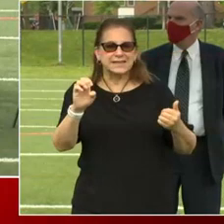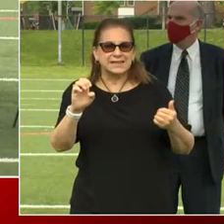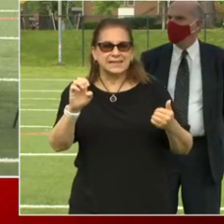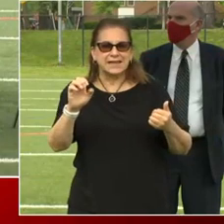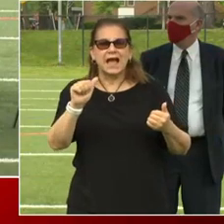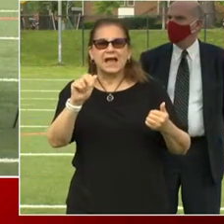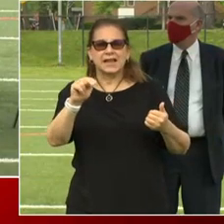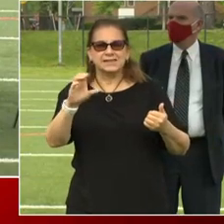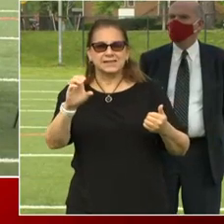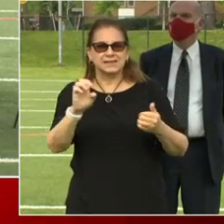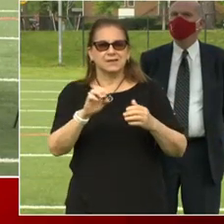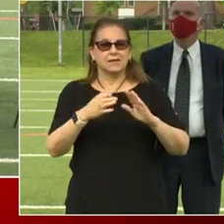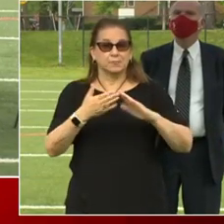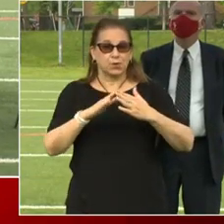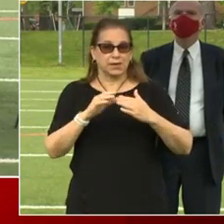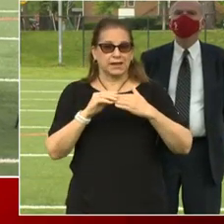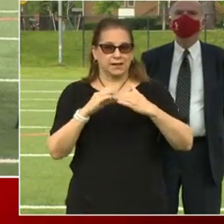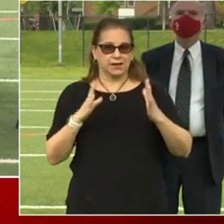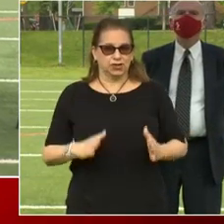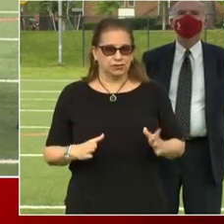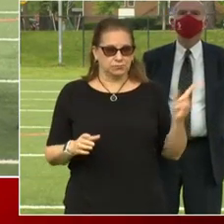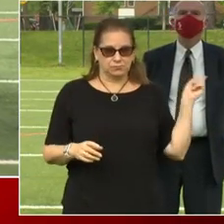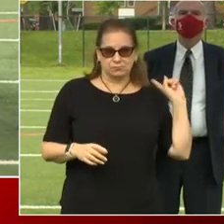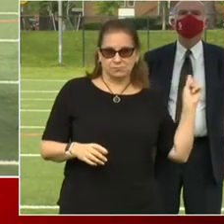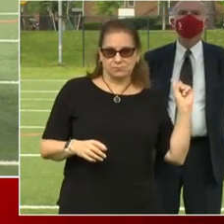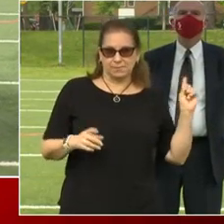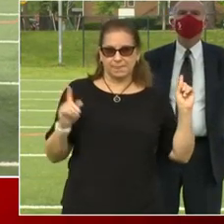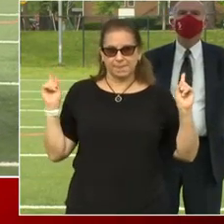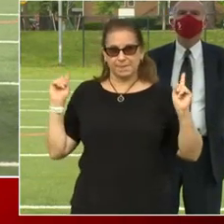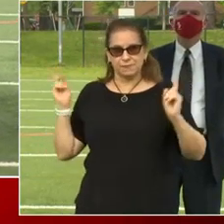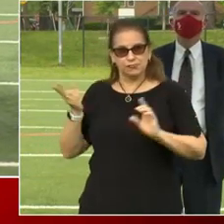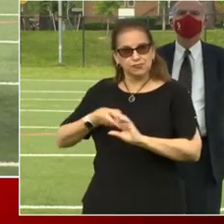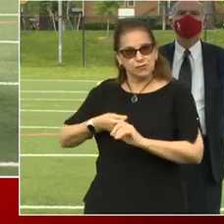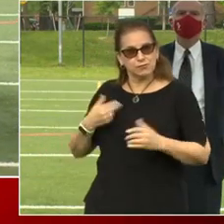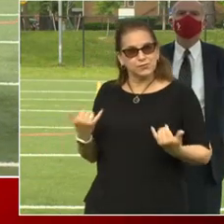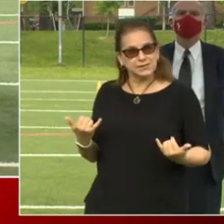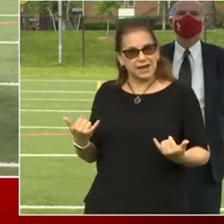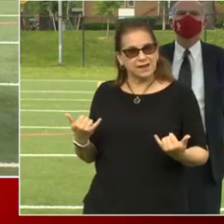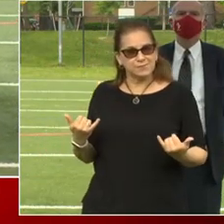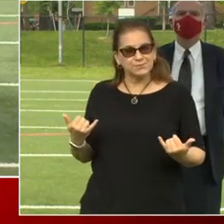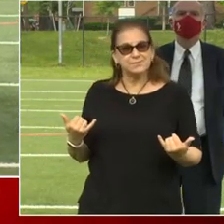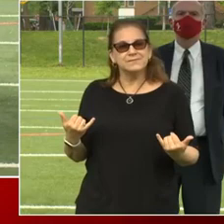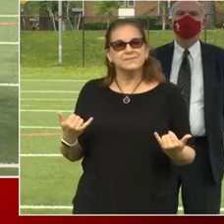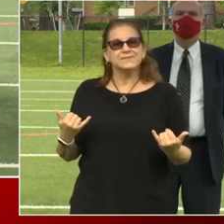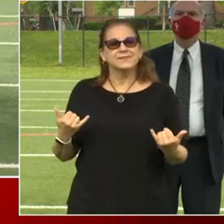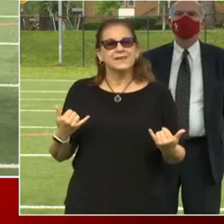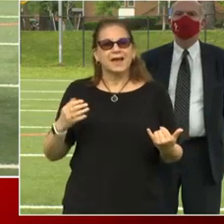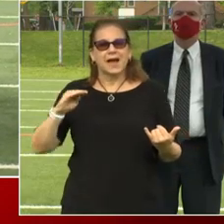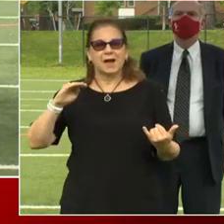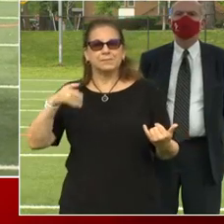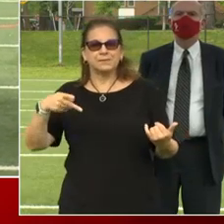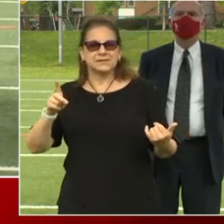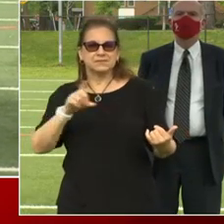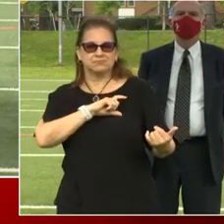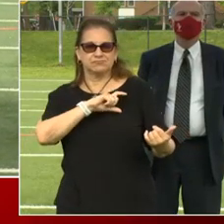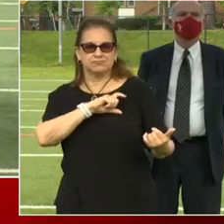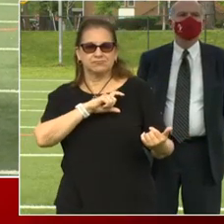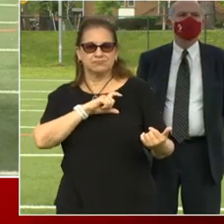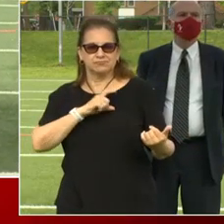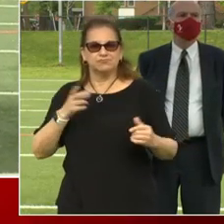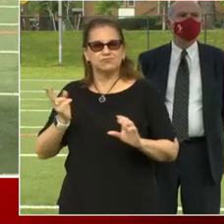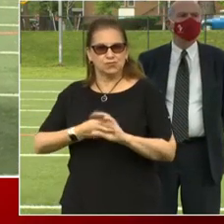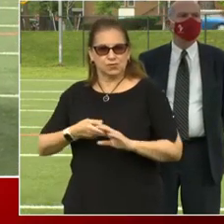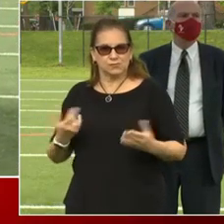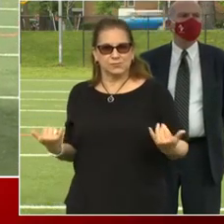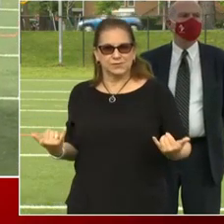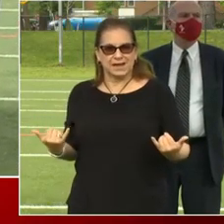leaders. Today, we are joined by the members of the Metropolitan Police Department to